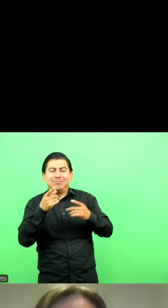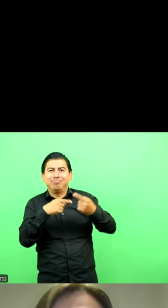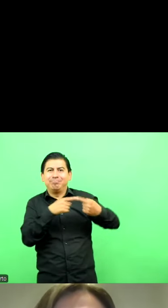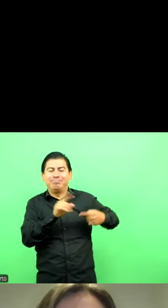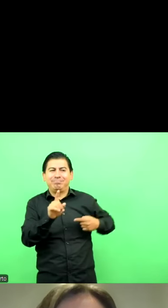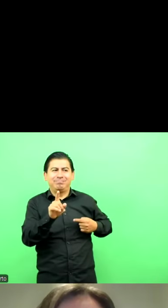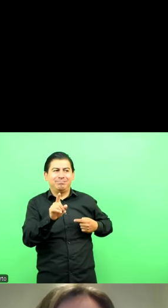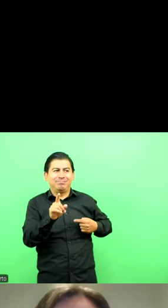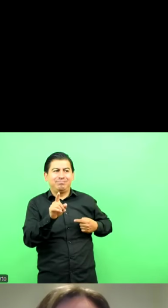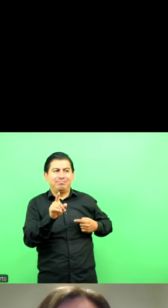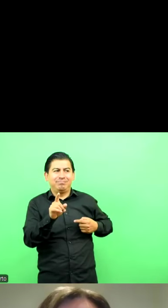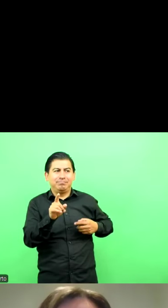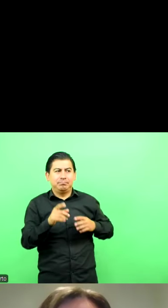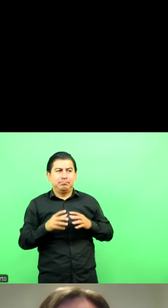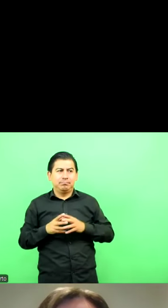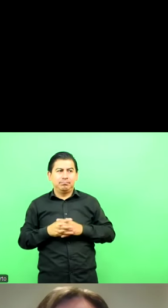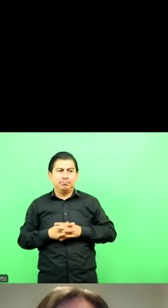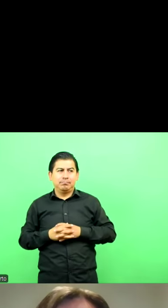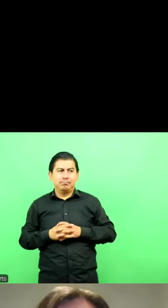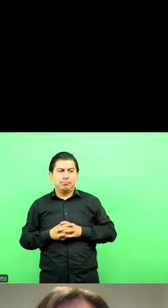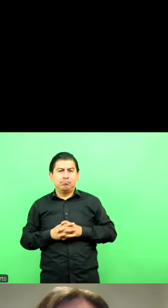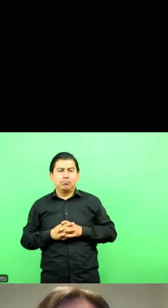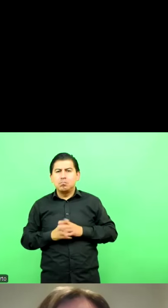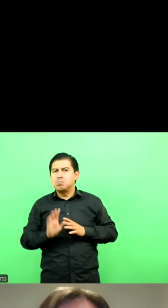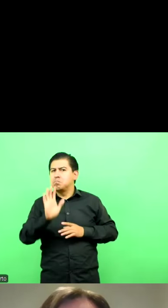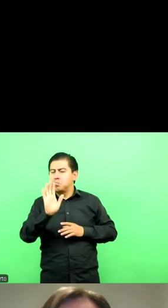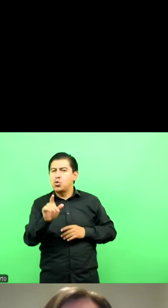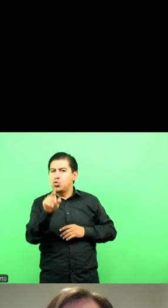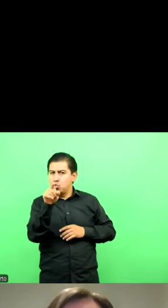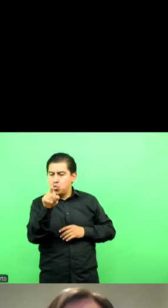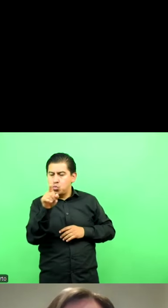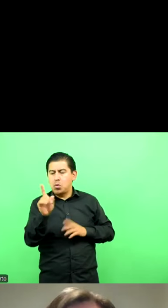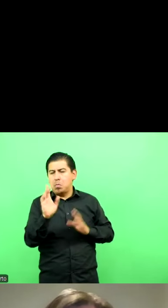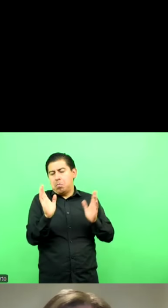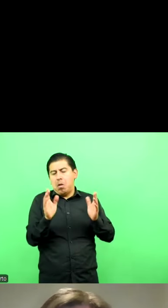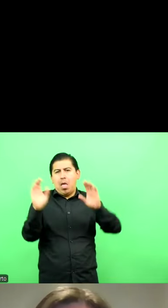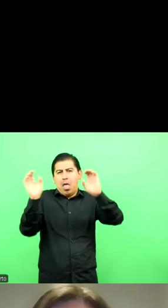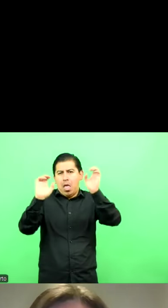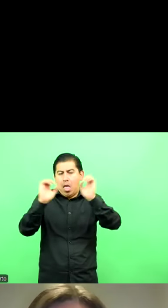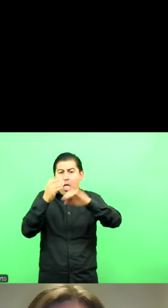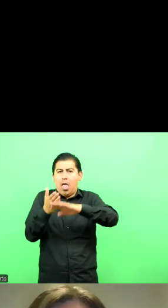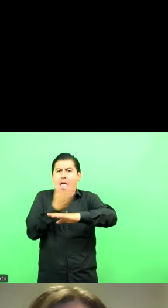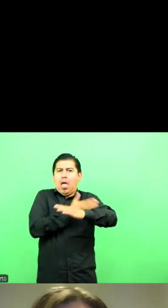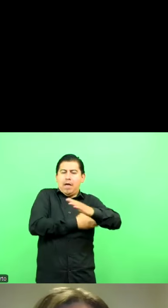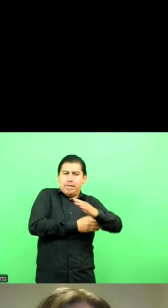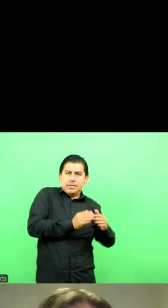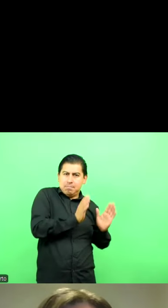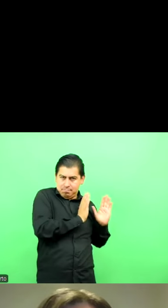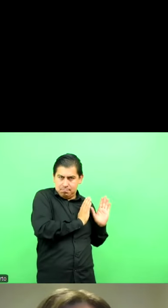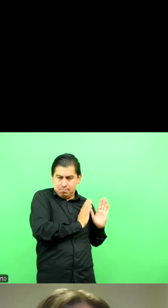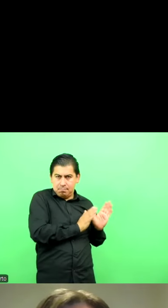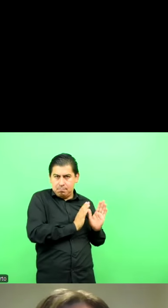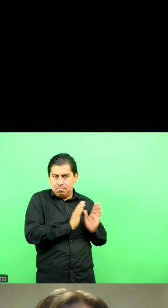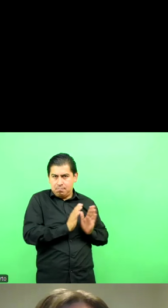When planning for emergencies and crises, whose accessibility needs must be part of the plan?